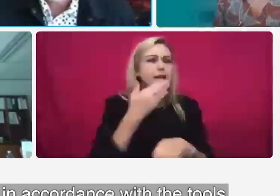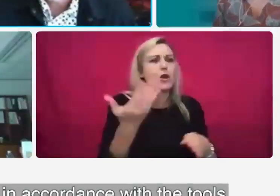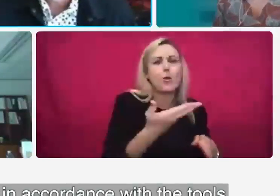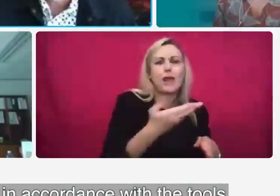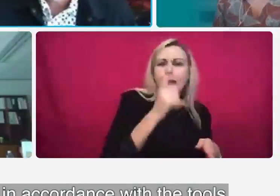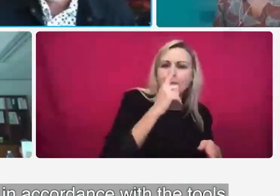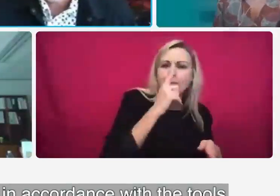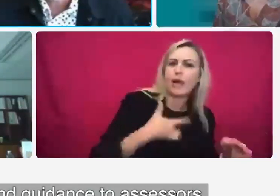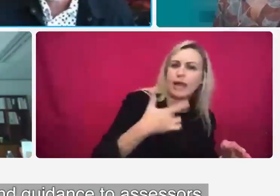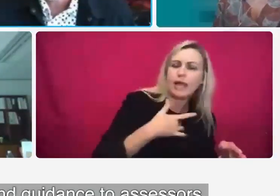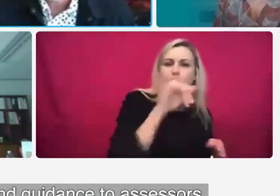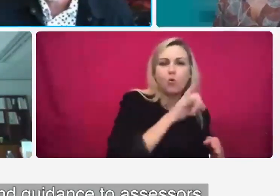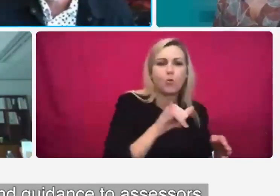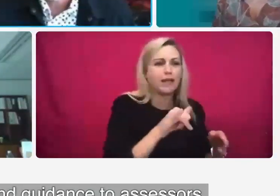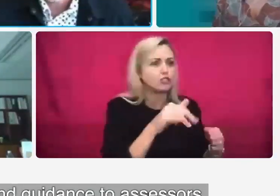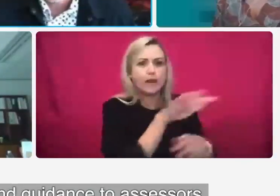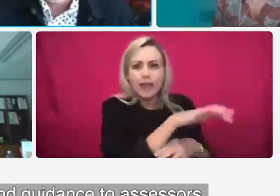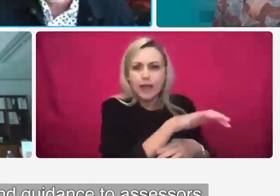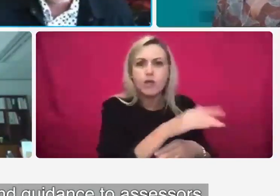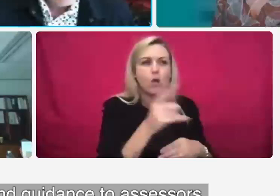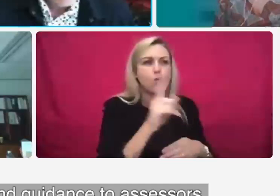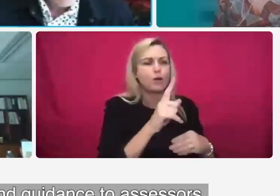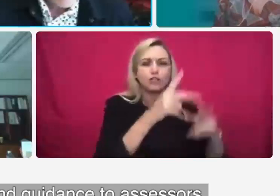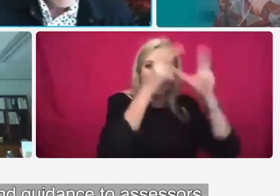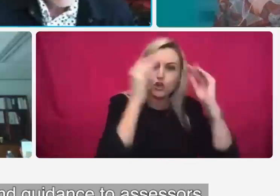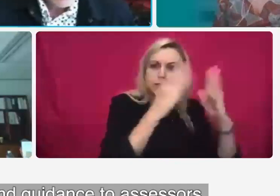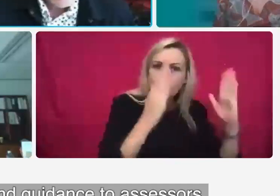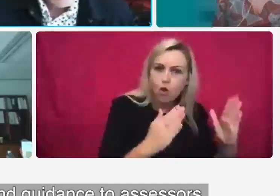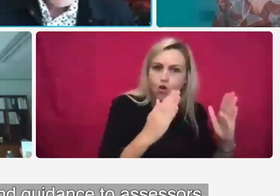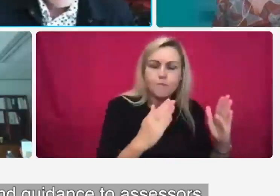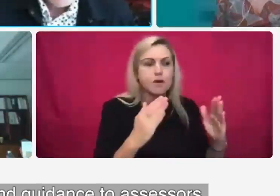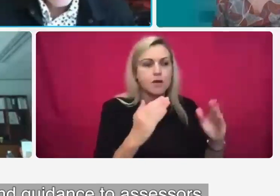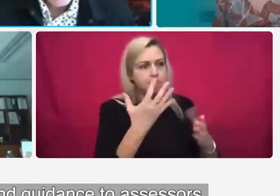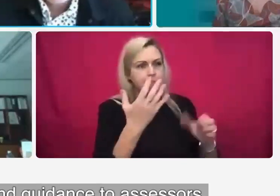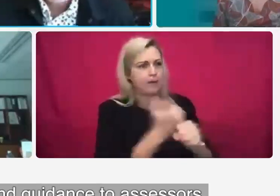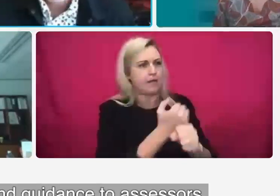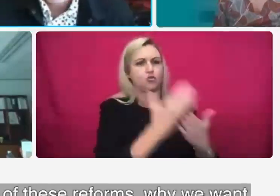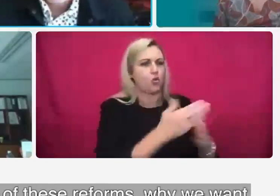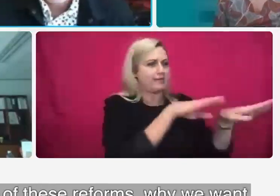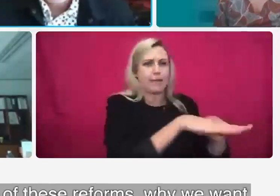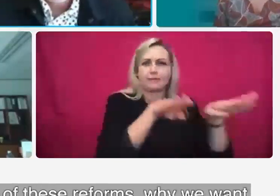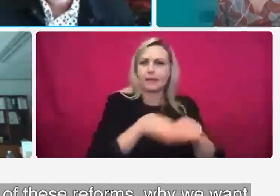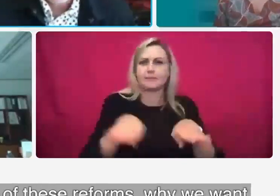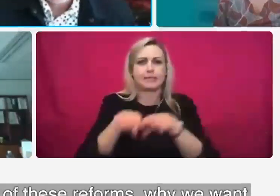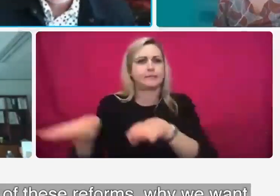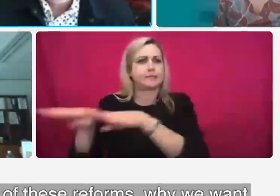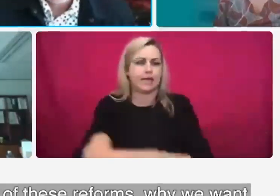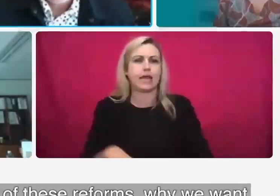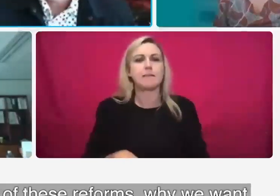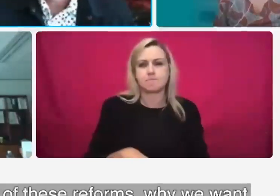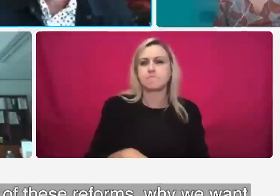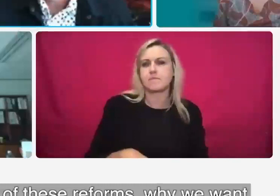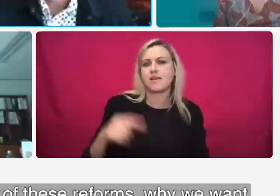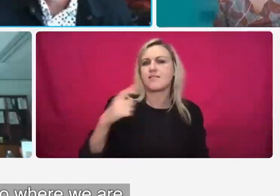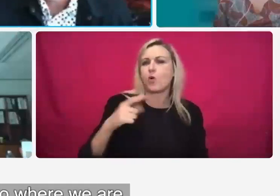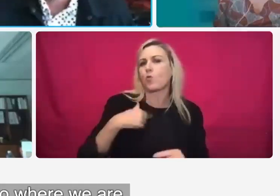accordance with the tools and legislation and guidance to assessors. That's the main thrust of these